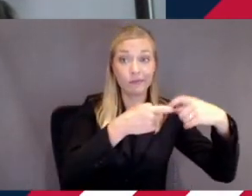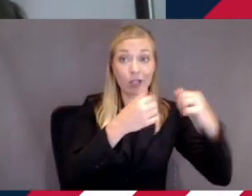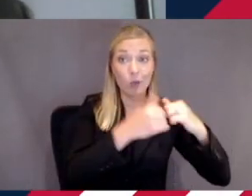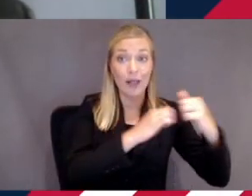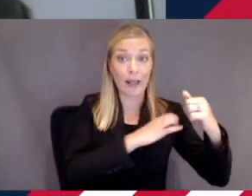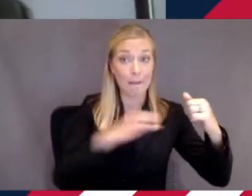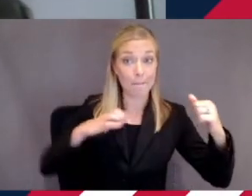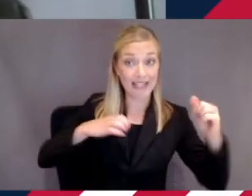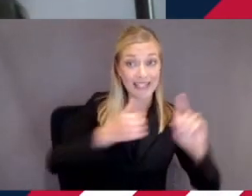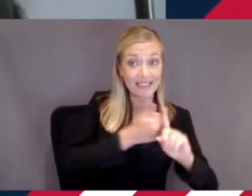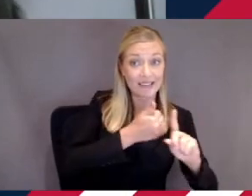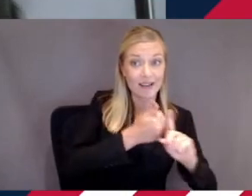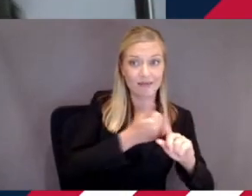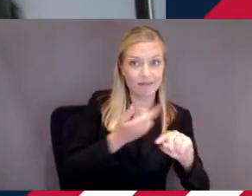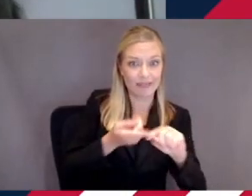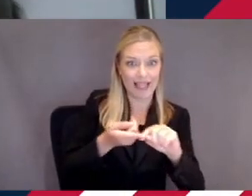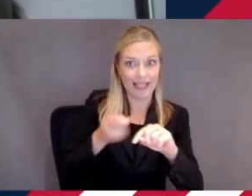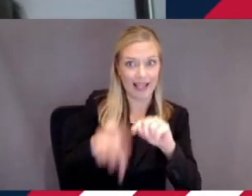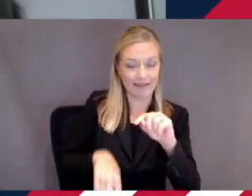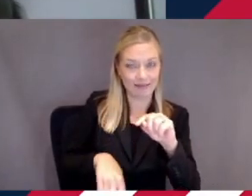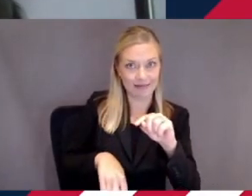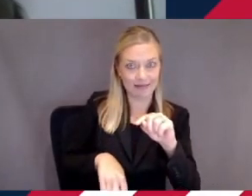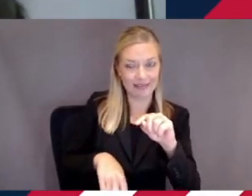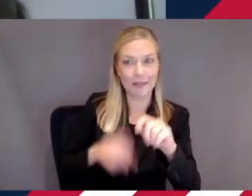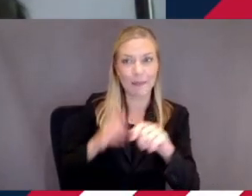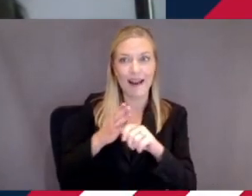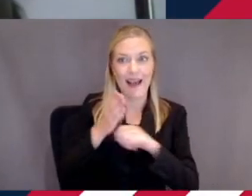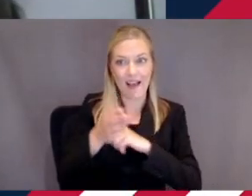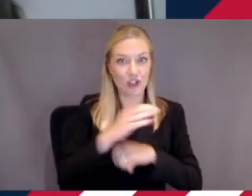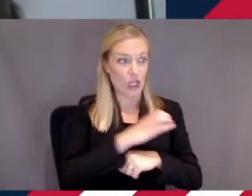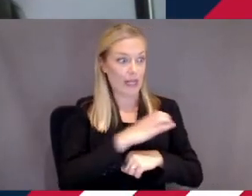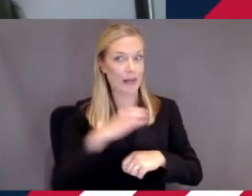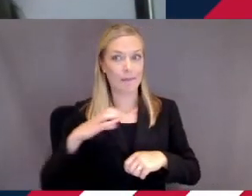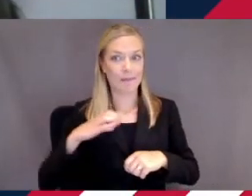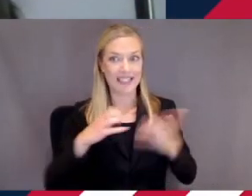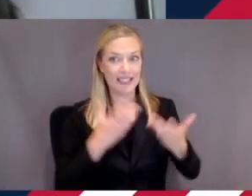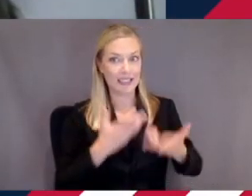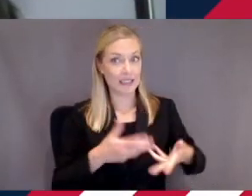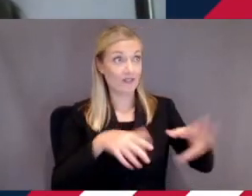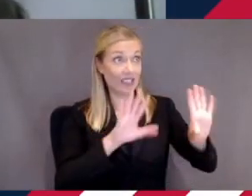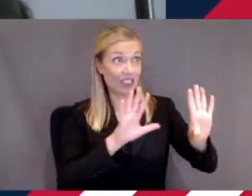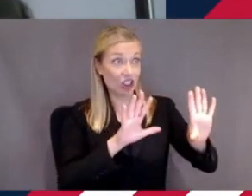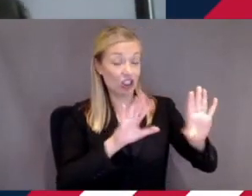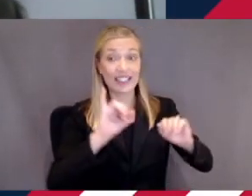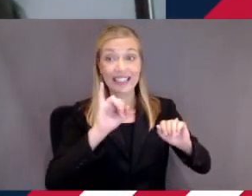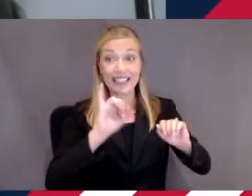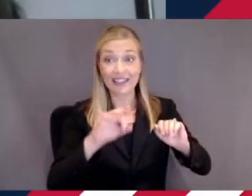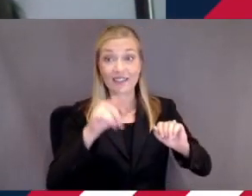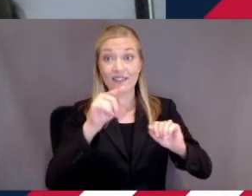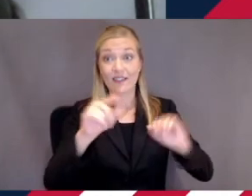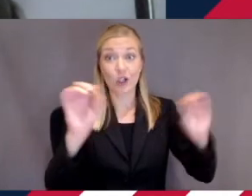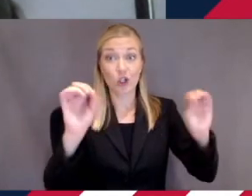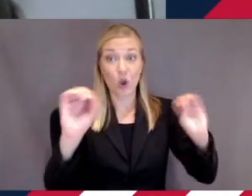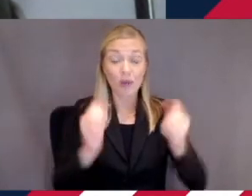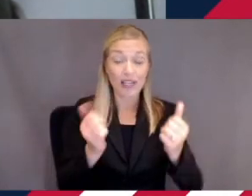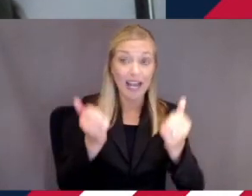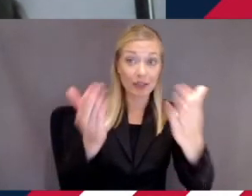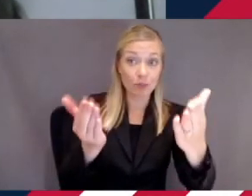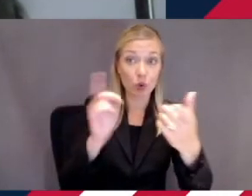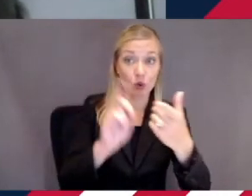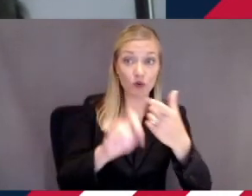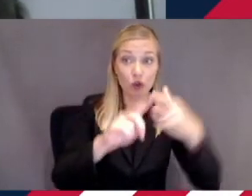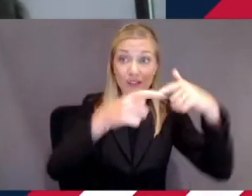I mean, after the committee expires, if no one has moved to take it off the table successfully, then it dies with the